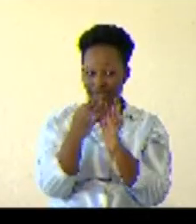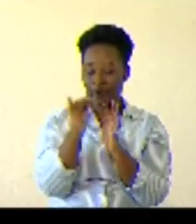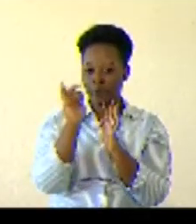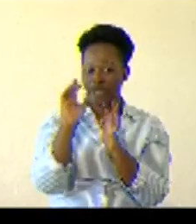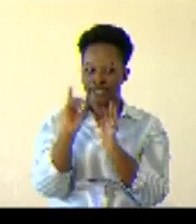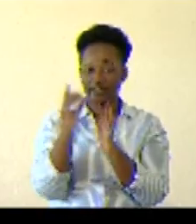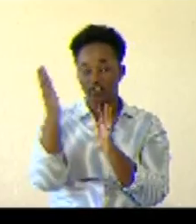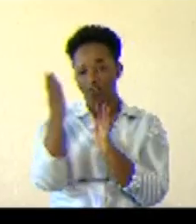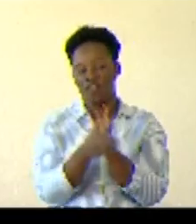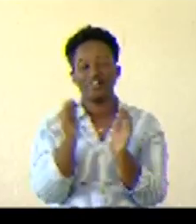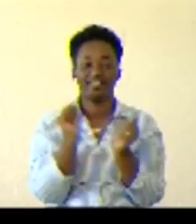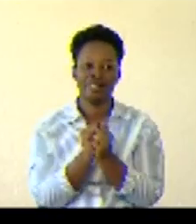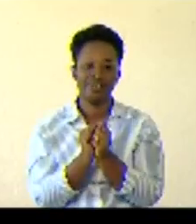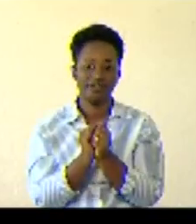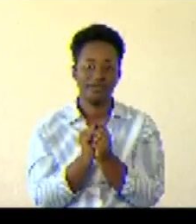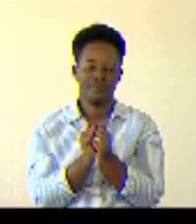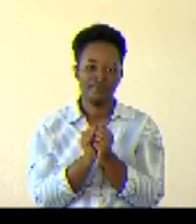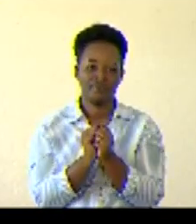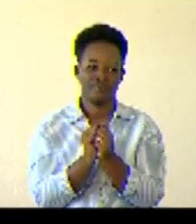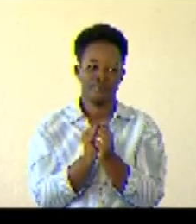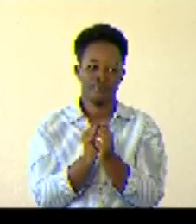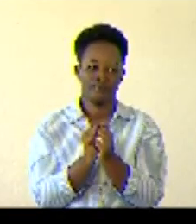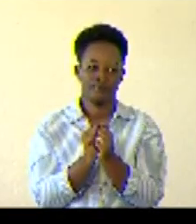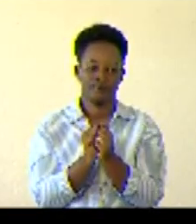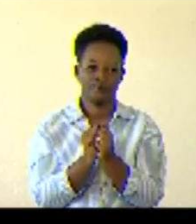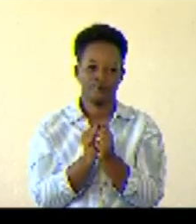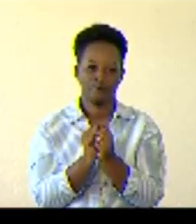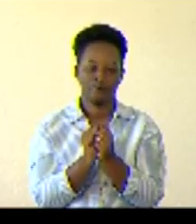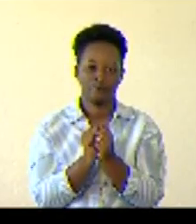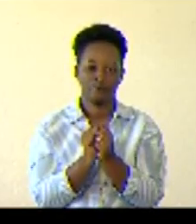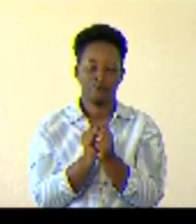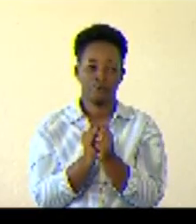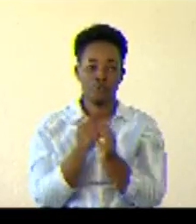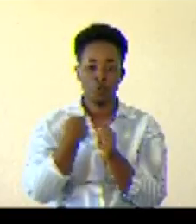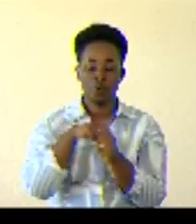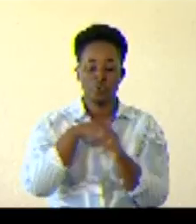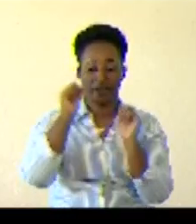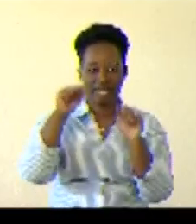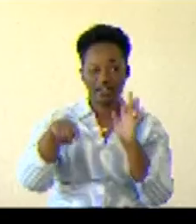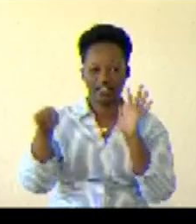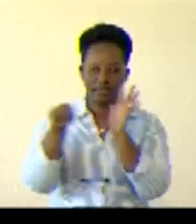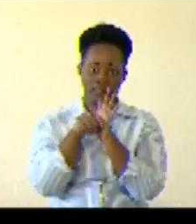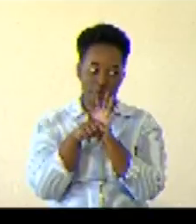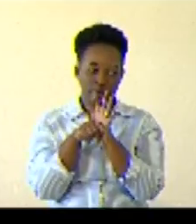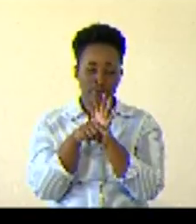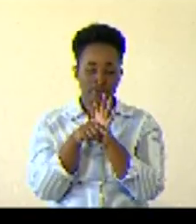income out of 10. So this one, we can substitute it in